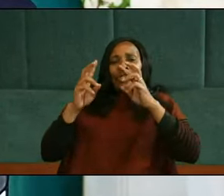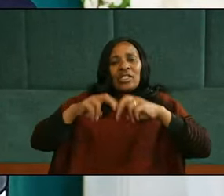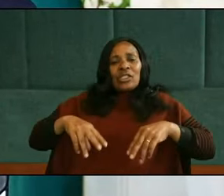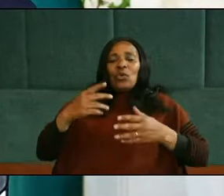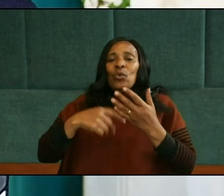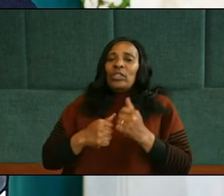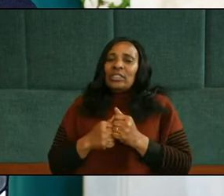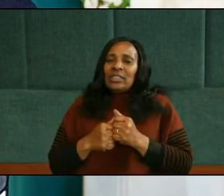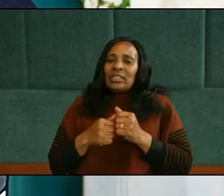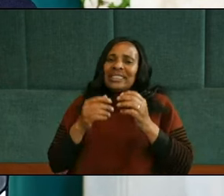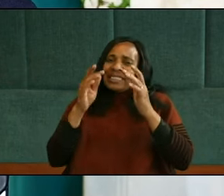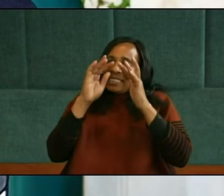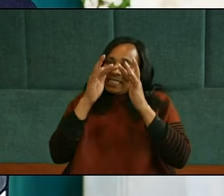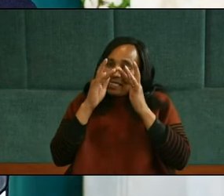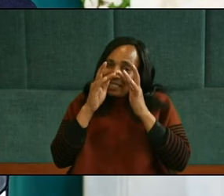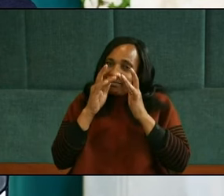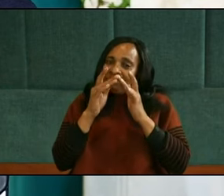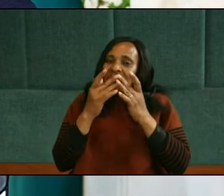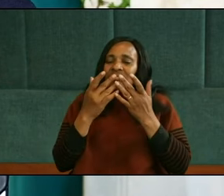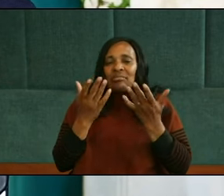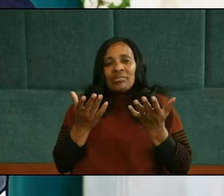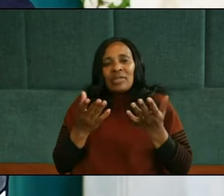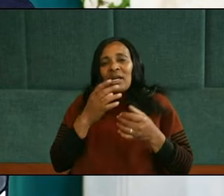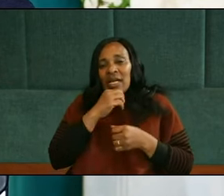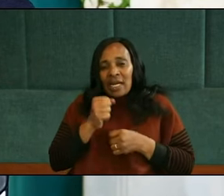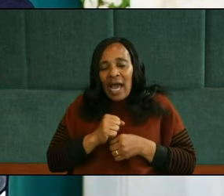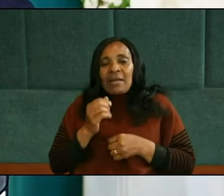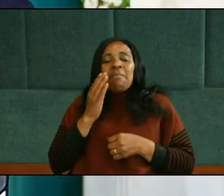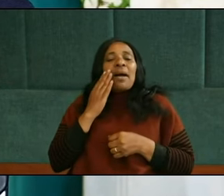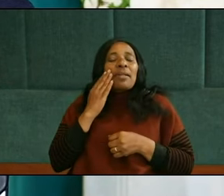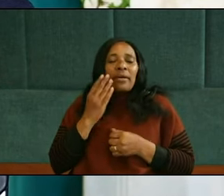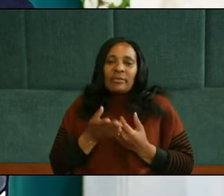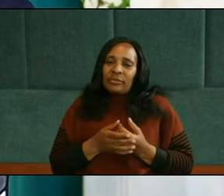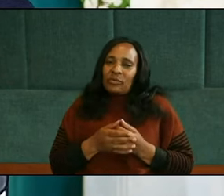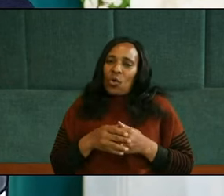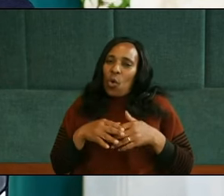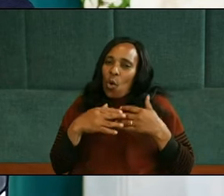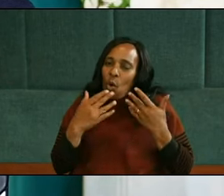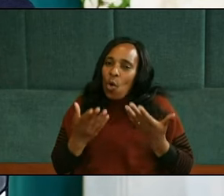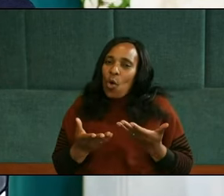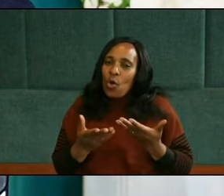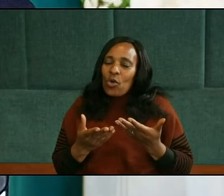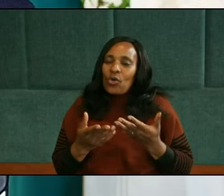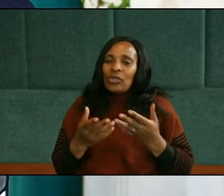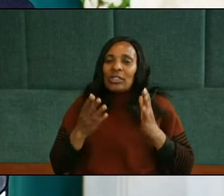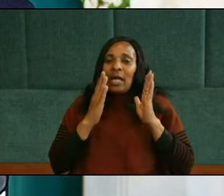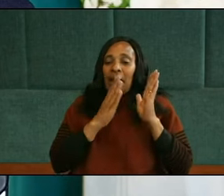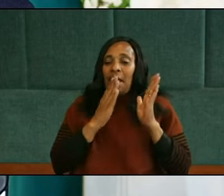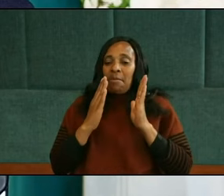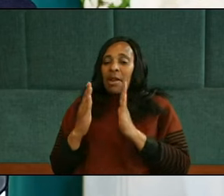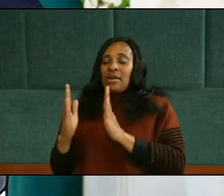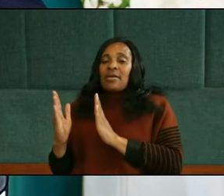is it the internet, grammar, or library?